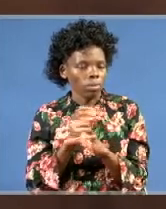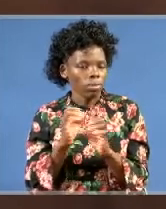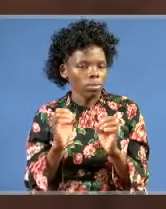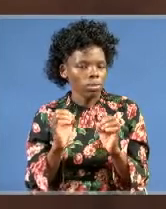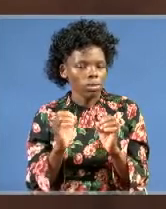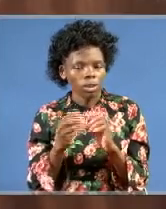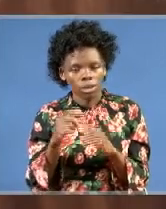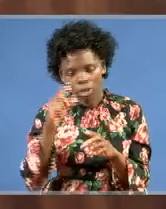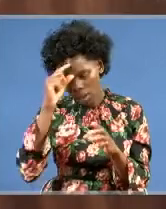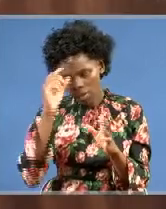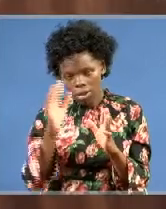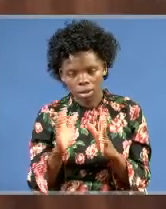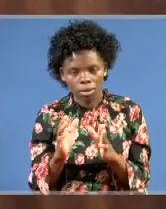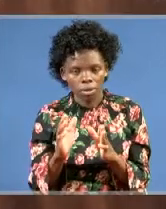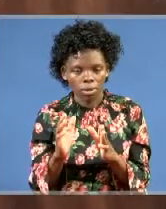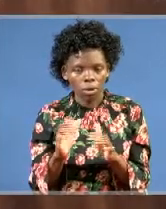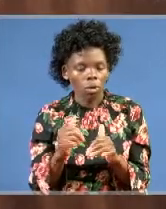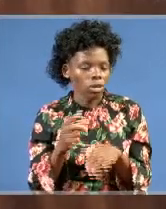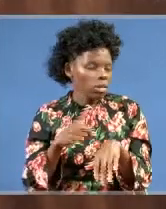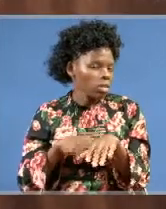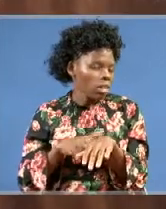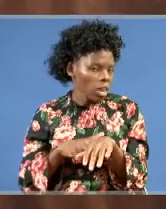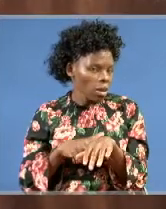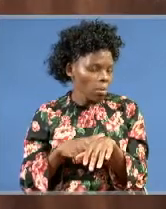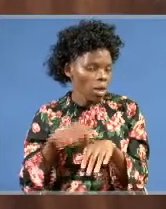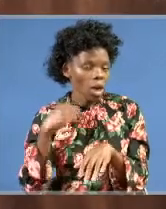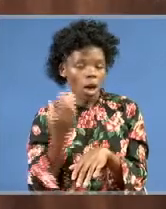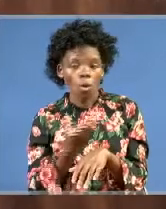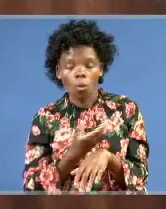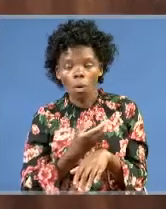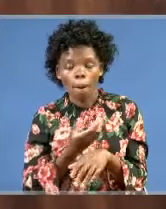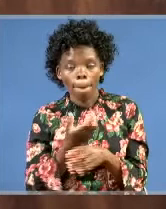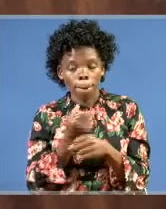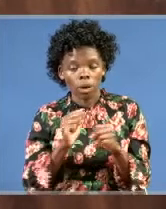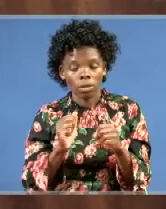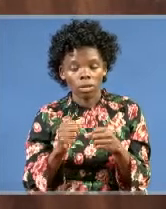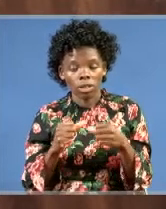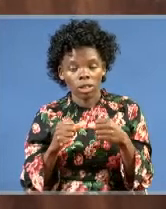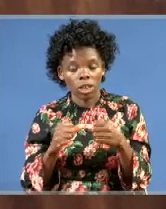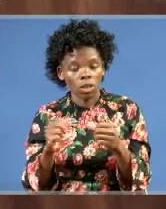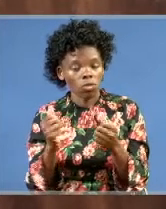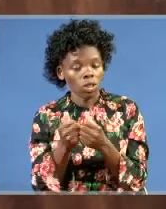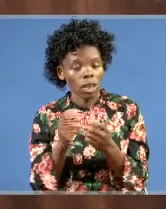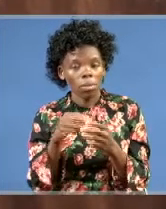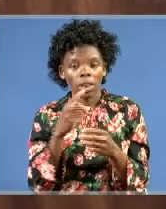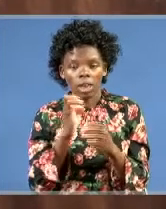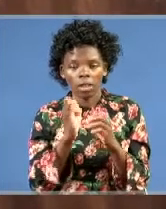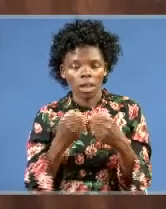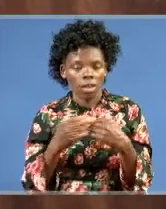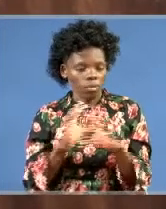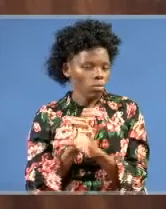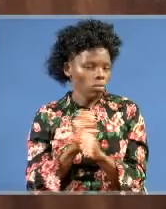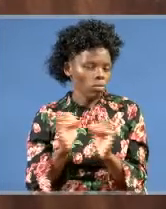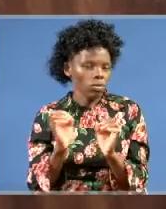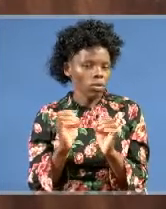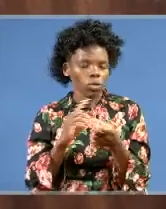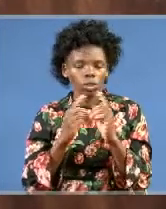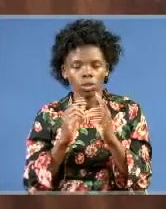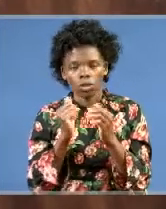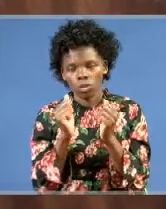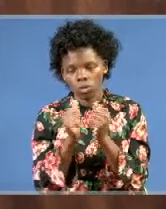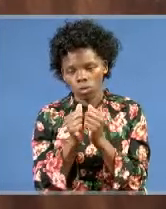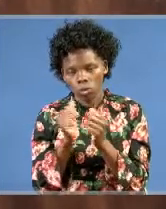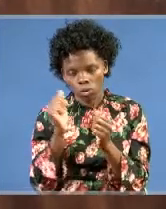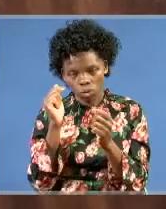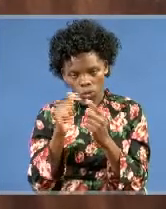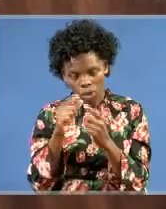the Governor. We know very well there was a time even our president stayed without a cabinet. We know. And so now when we talk to the governor about